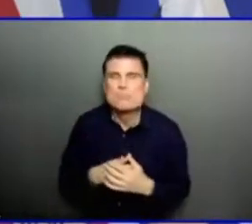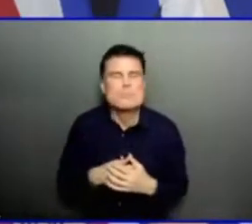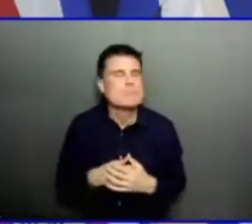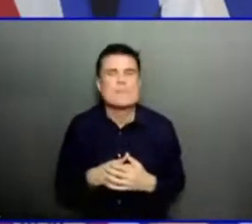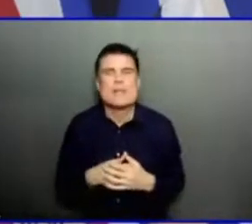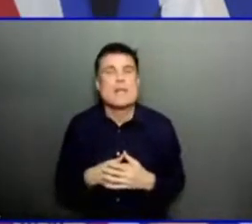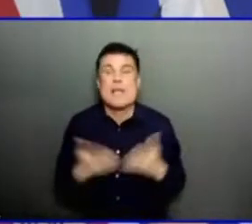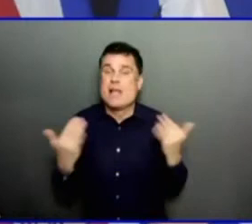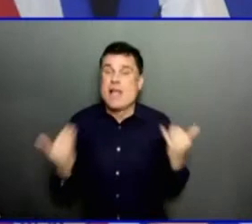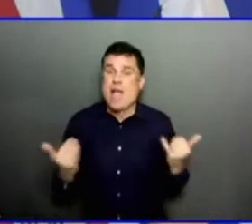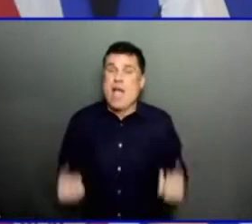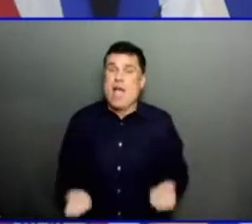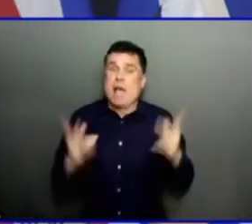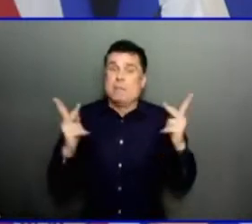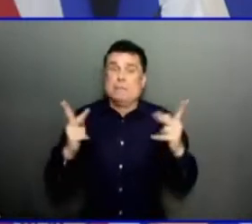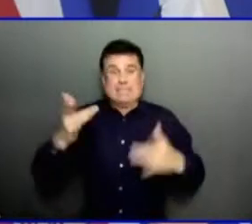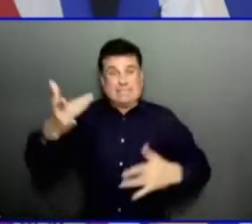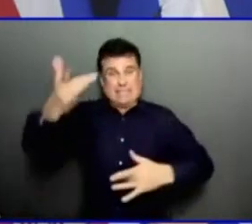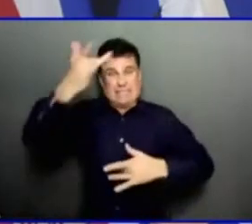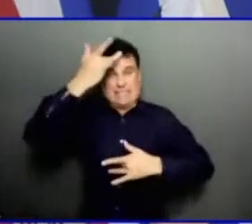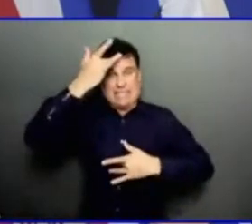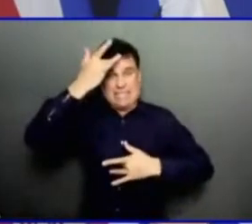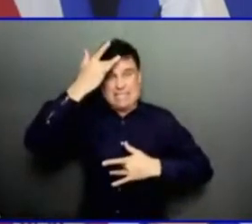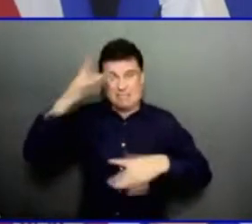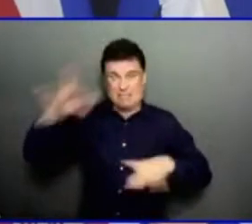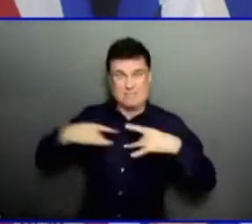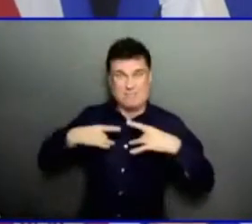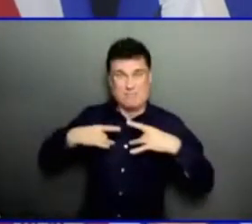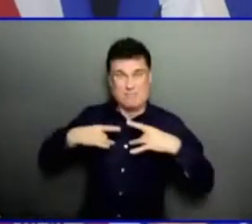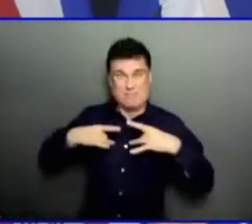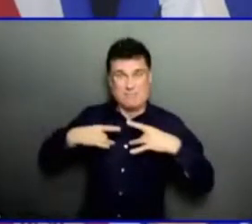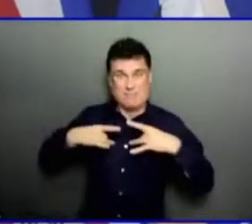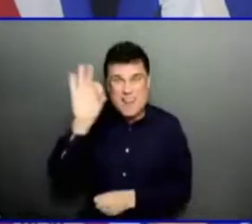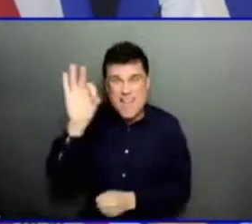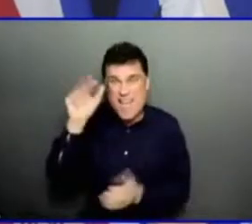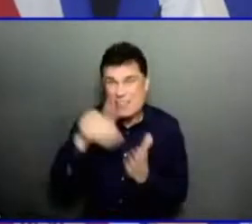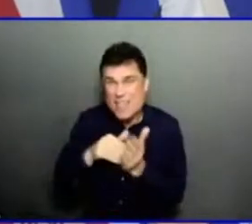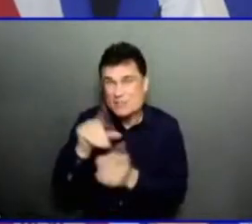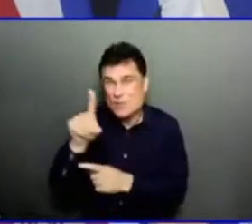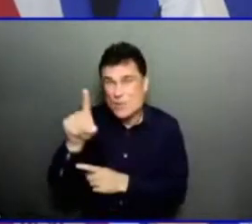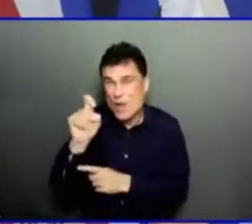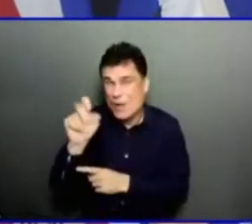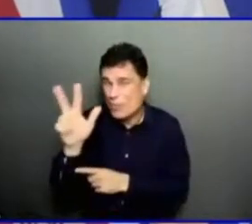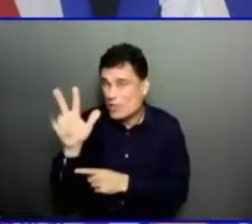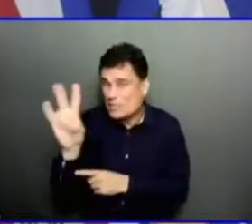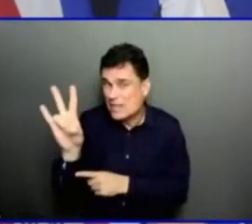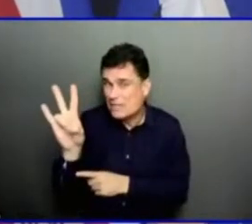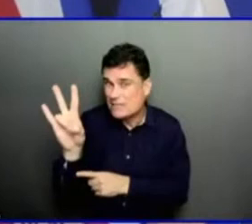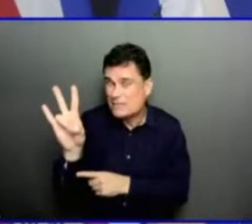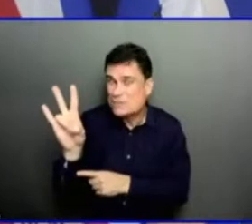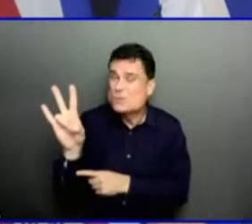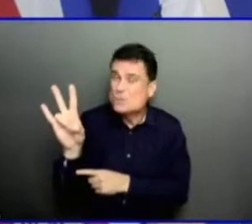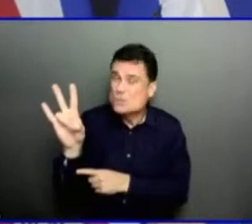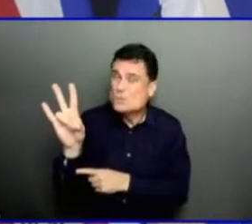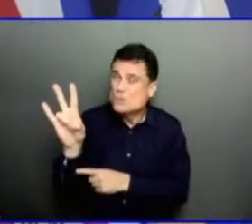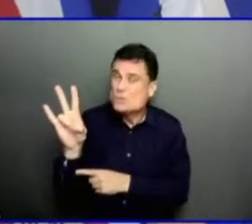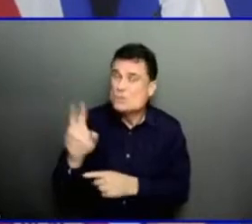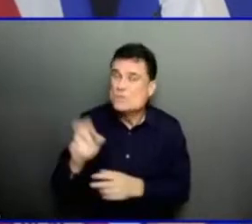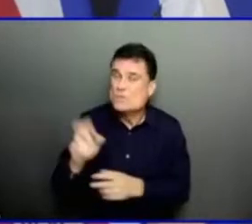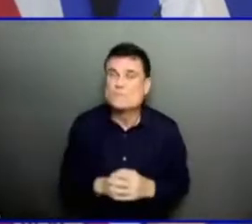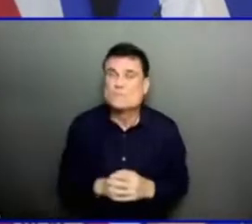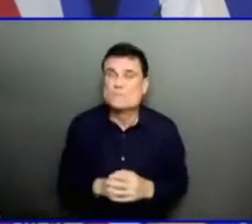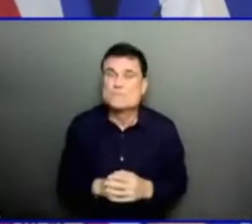9,689 people under public health surveillance in the 4 health authorities that we have the numbers for at present.